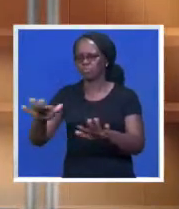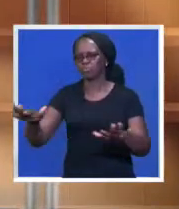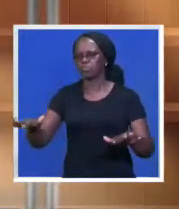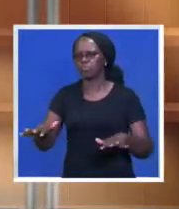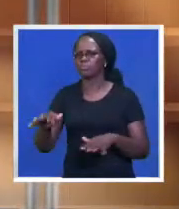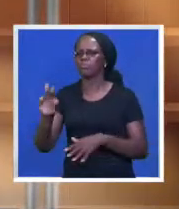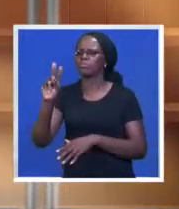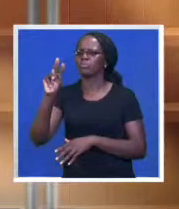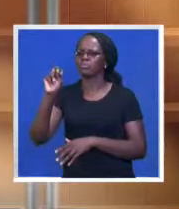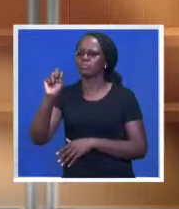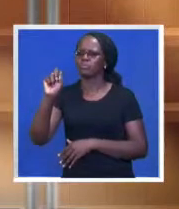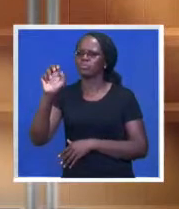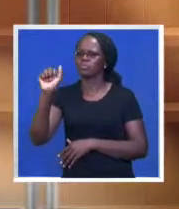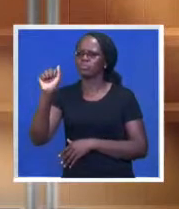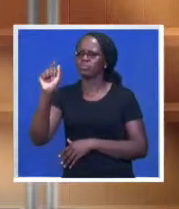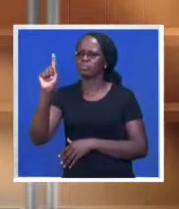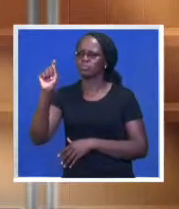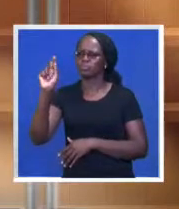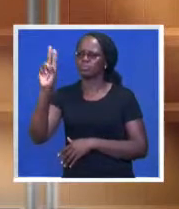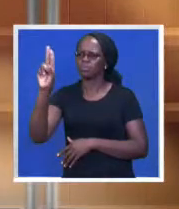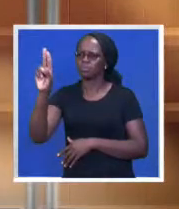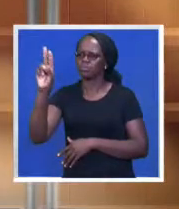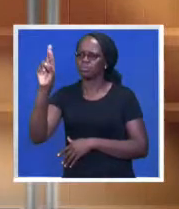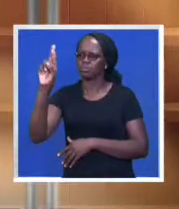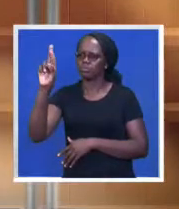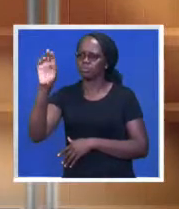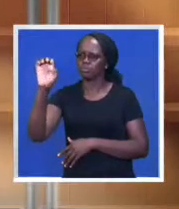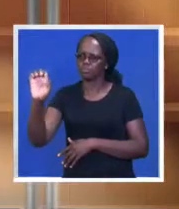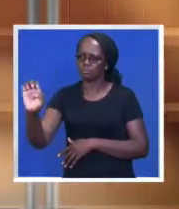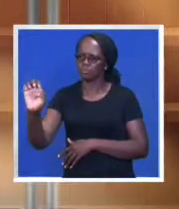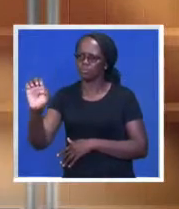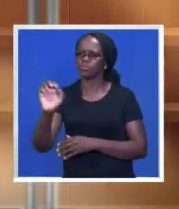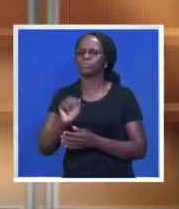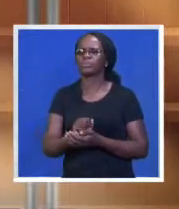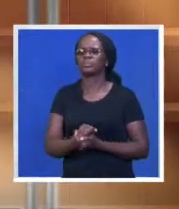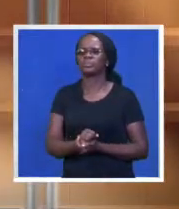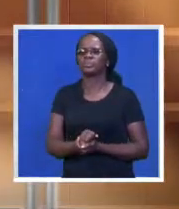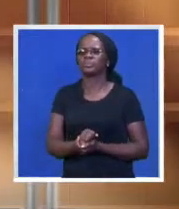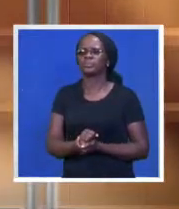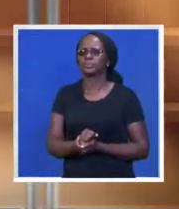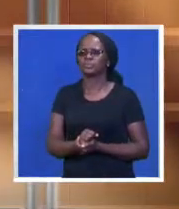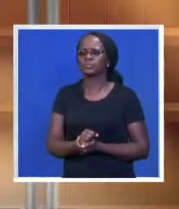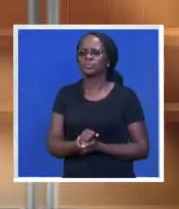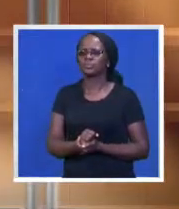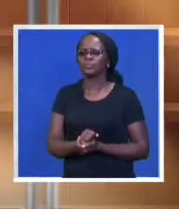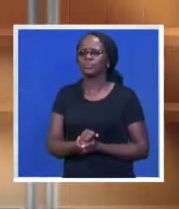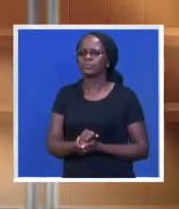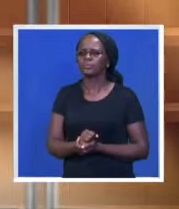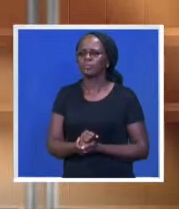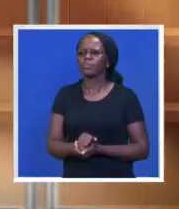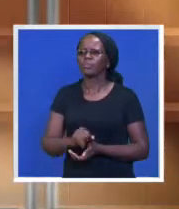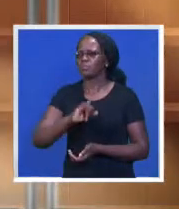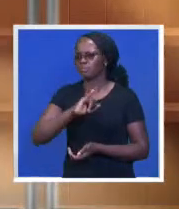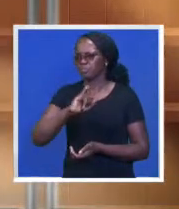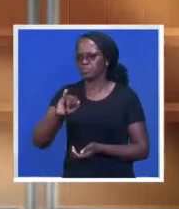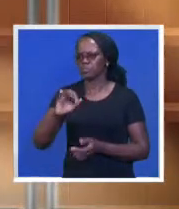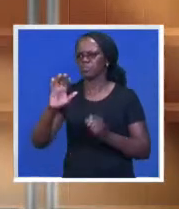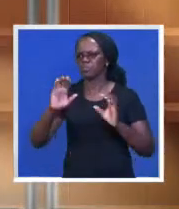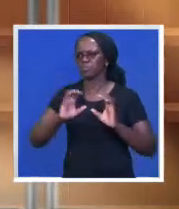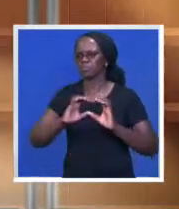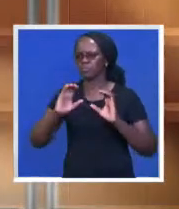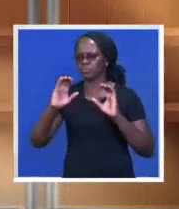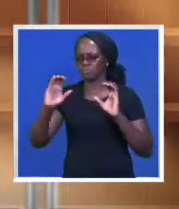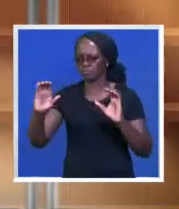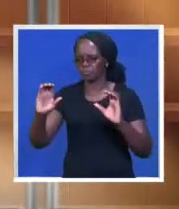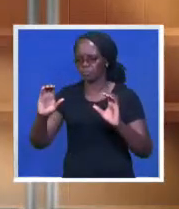in a good environment for us to live in. So this is recognized as the first commandment: till